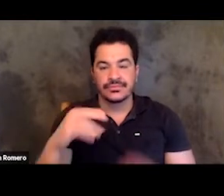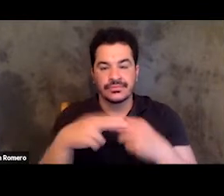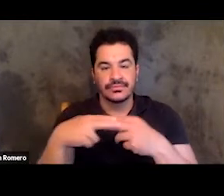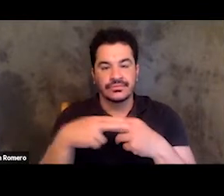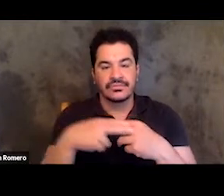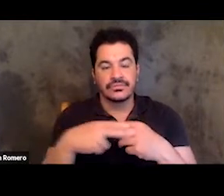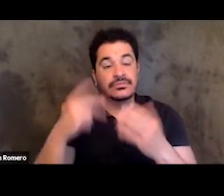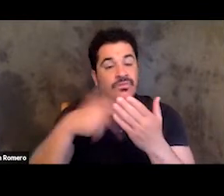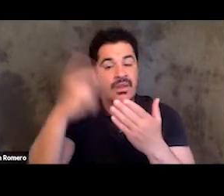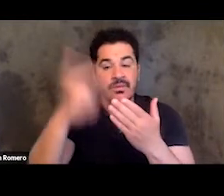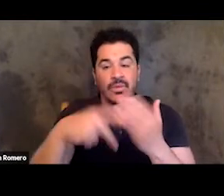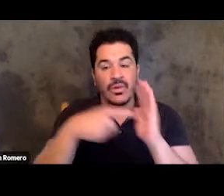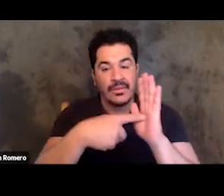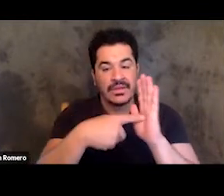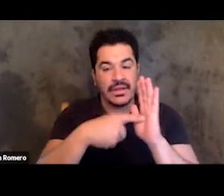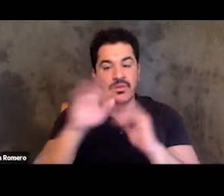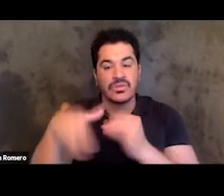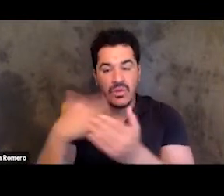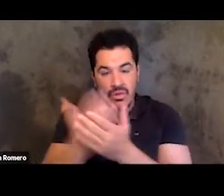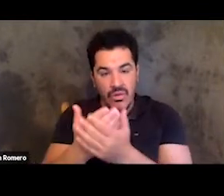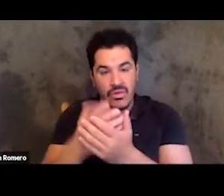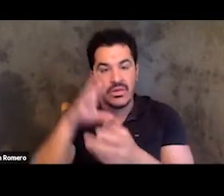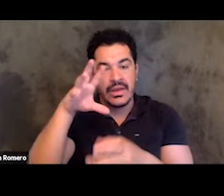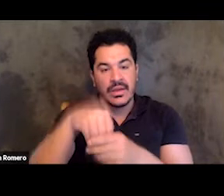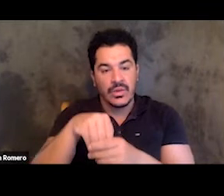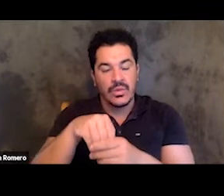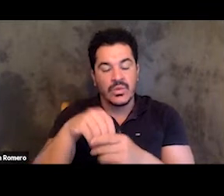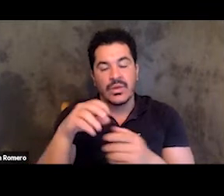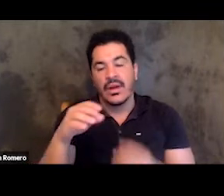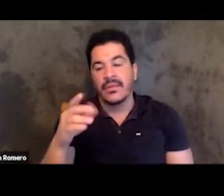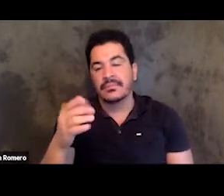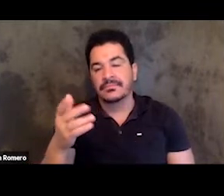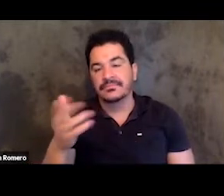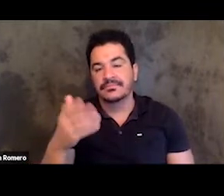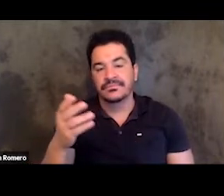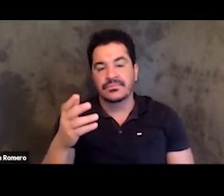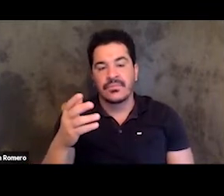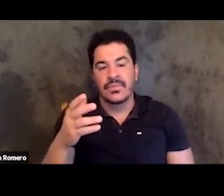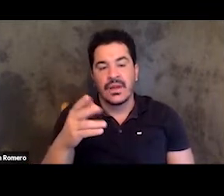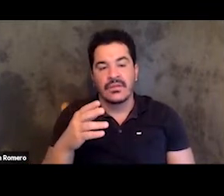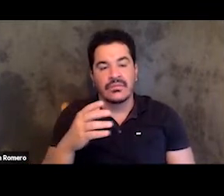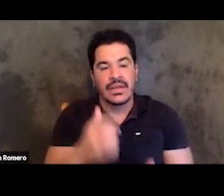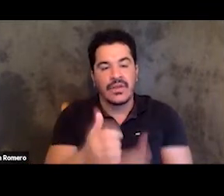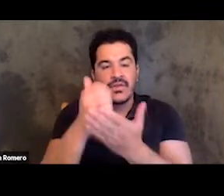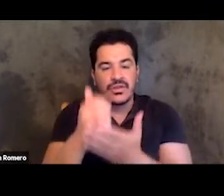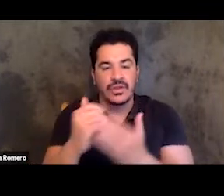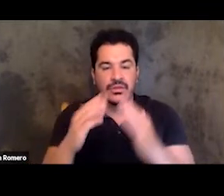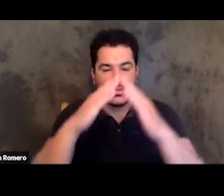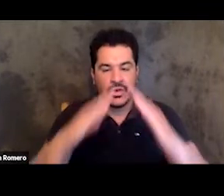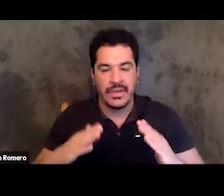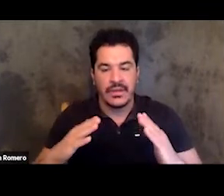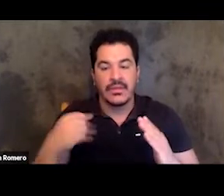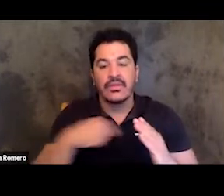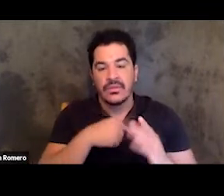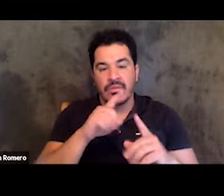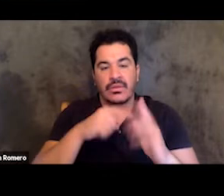The program examples all include an intervention pyramid where we show the layering